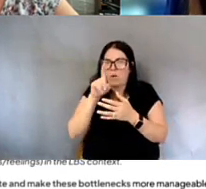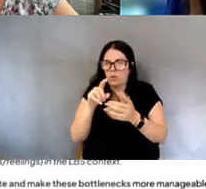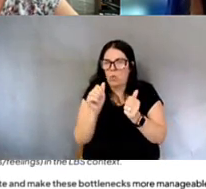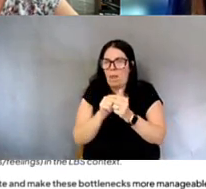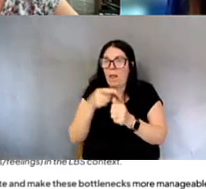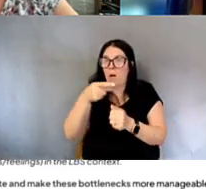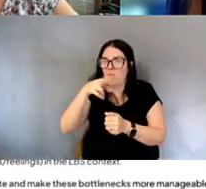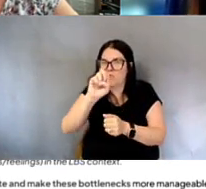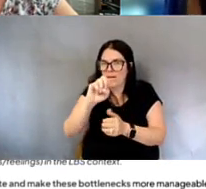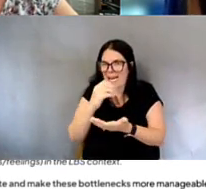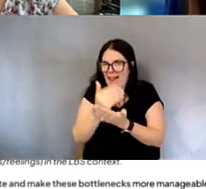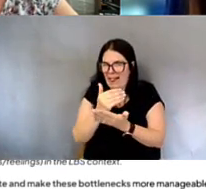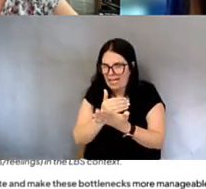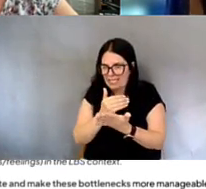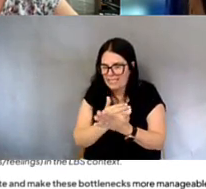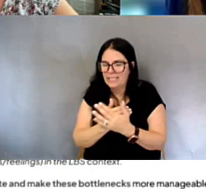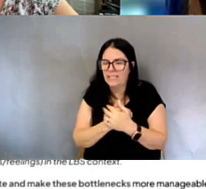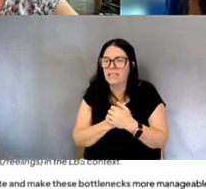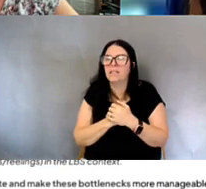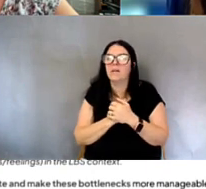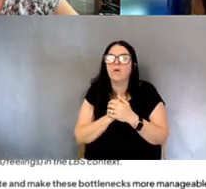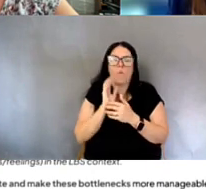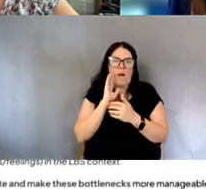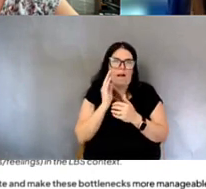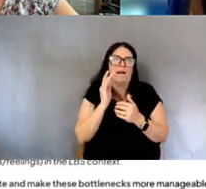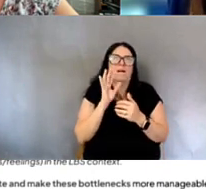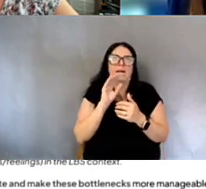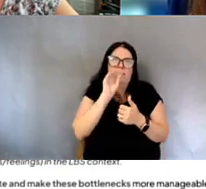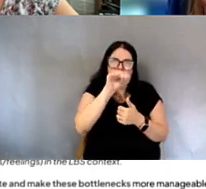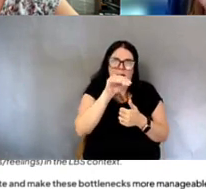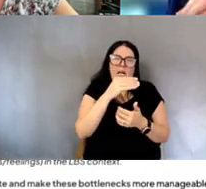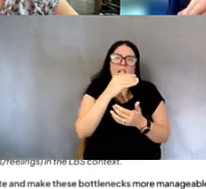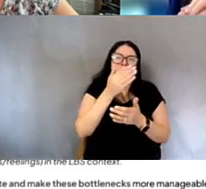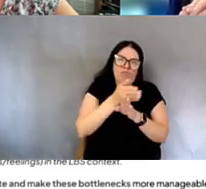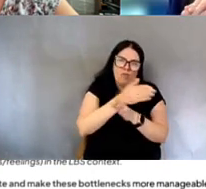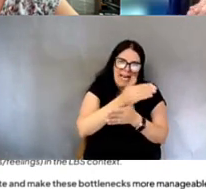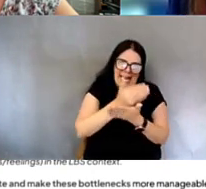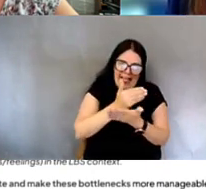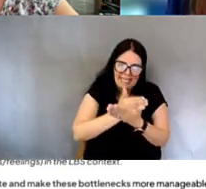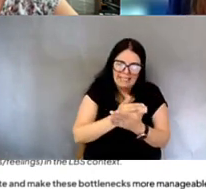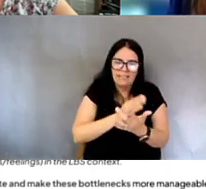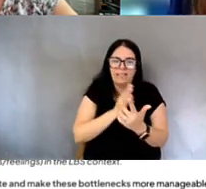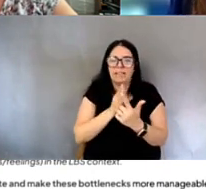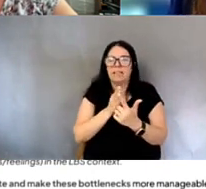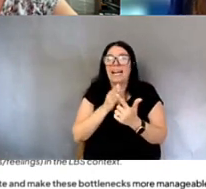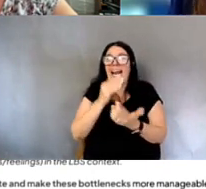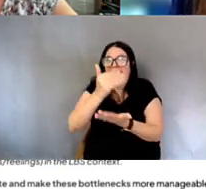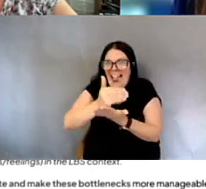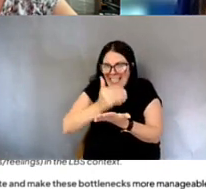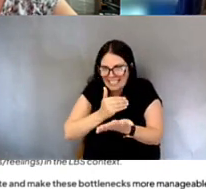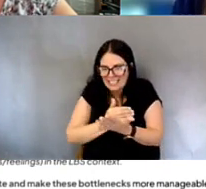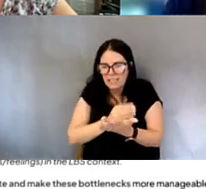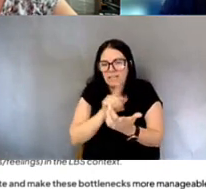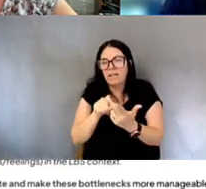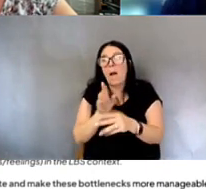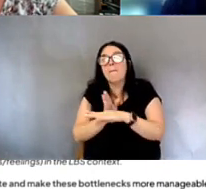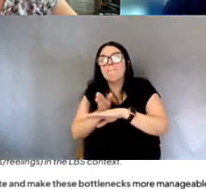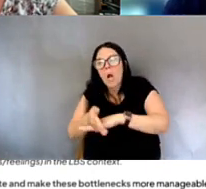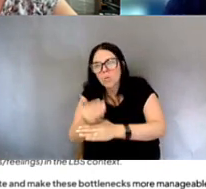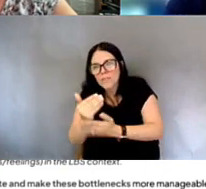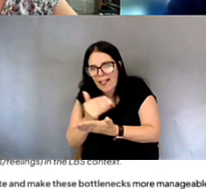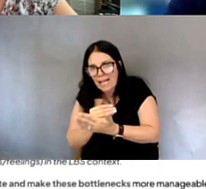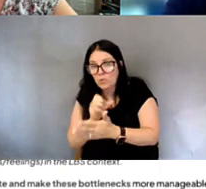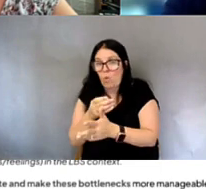There'll be a section about pre-lesson, lesson, post-lesson. We have